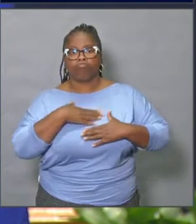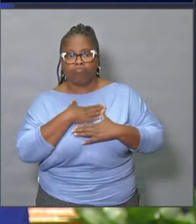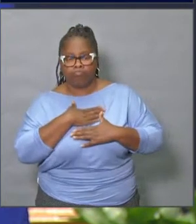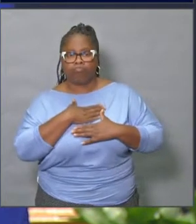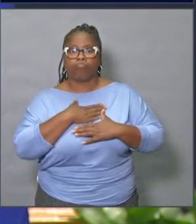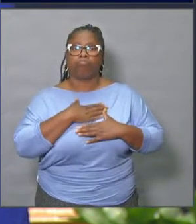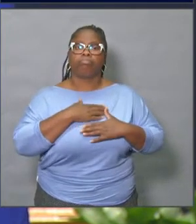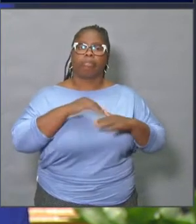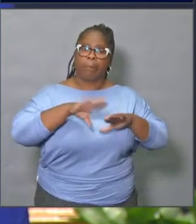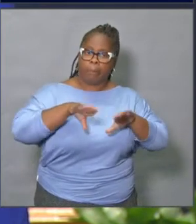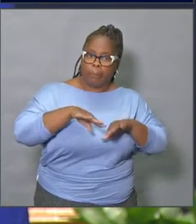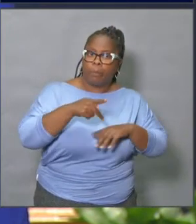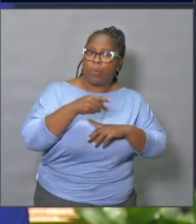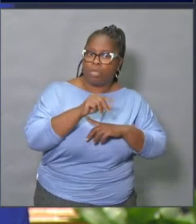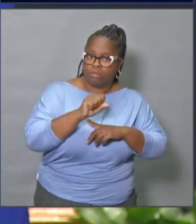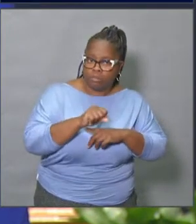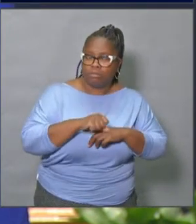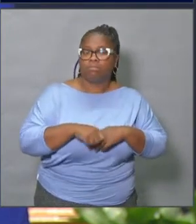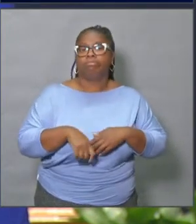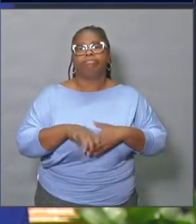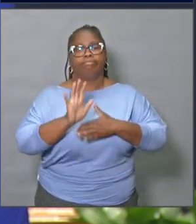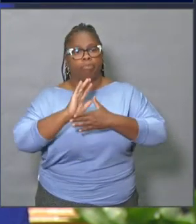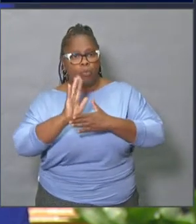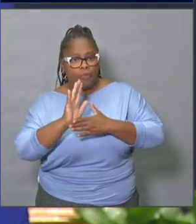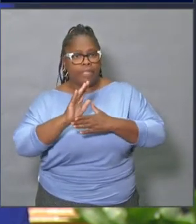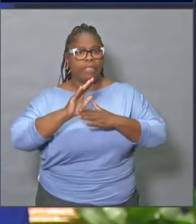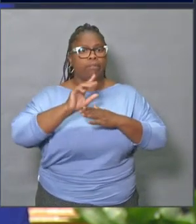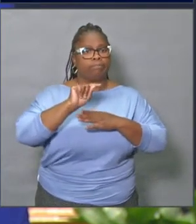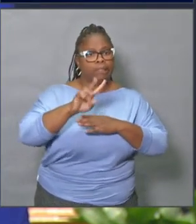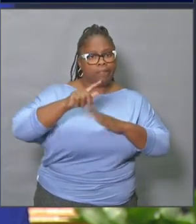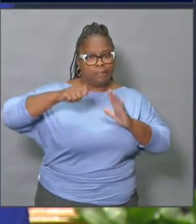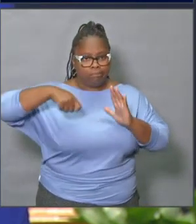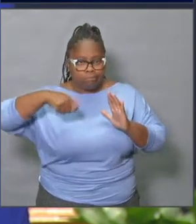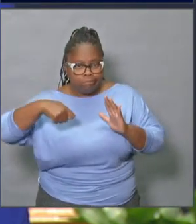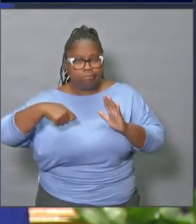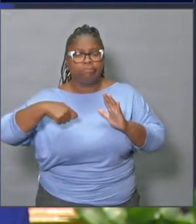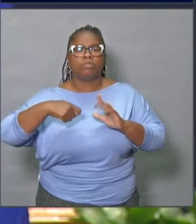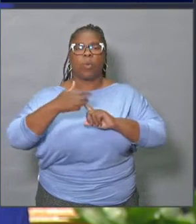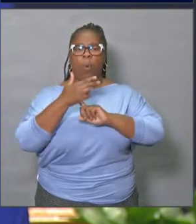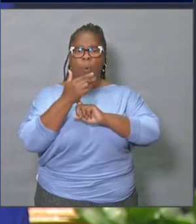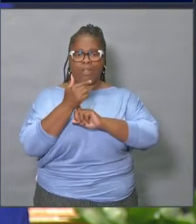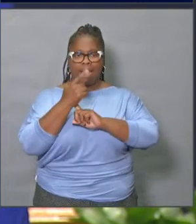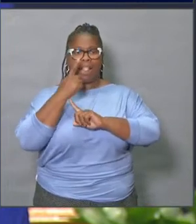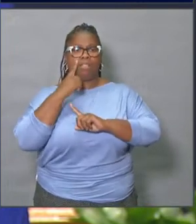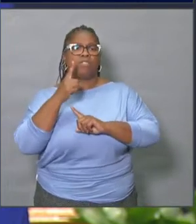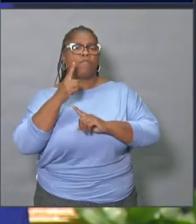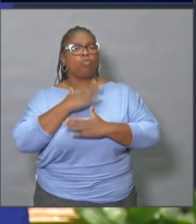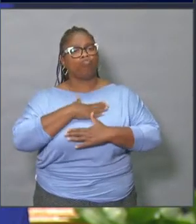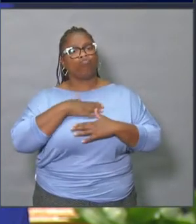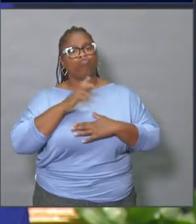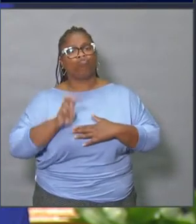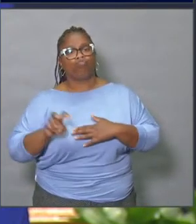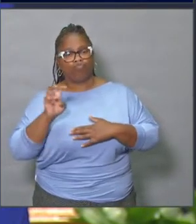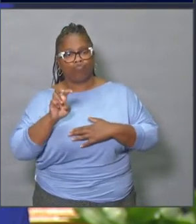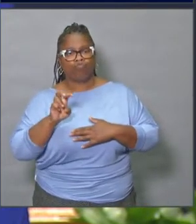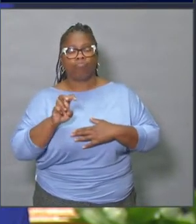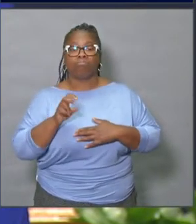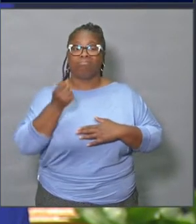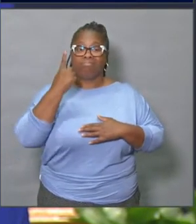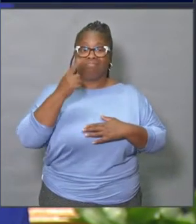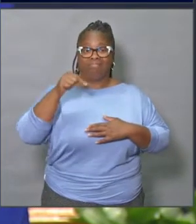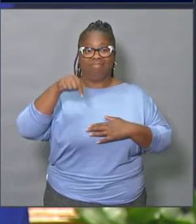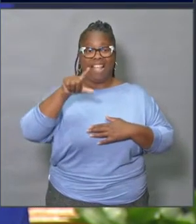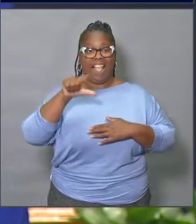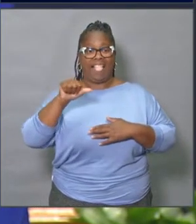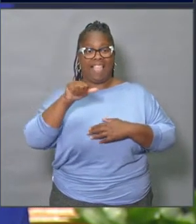television production, and hotels for leisure travel. Because LA County has been approved by the state of California as a